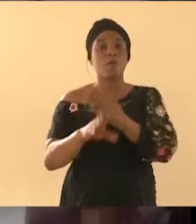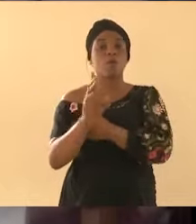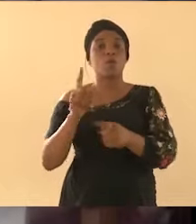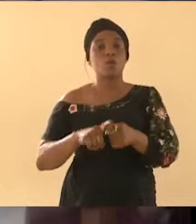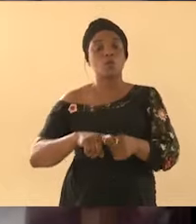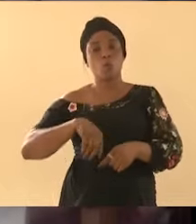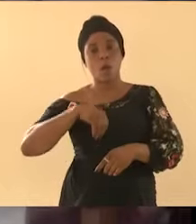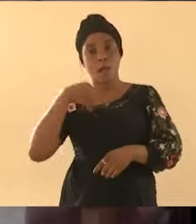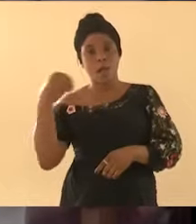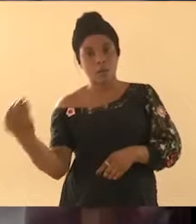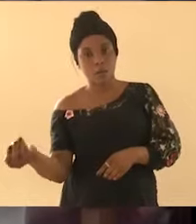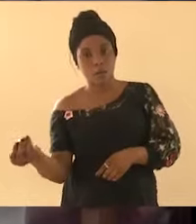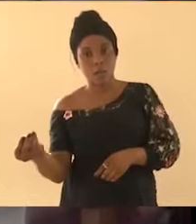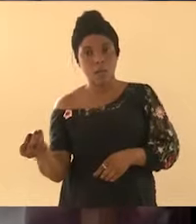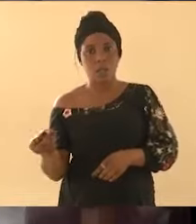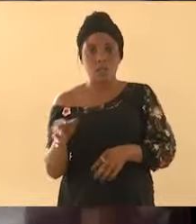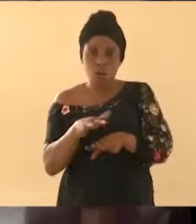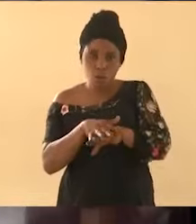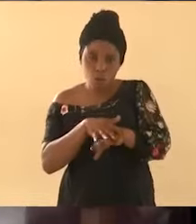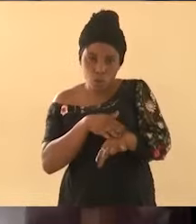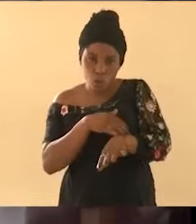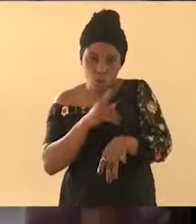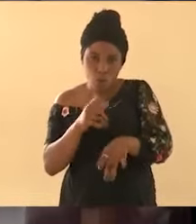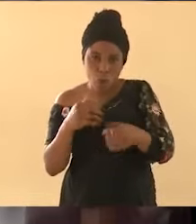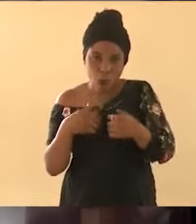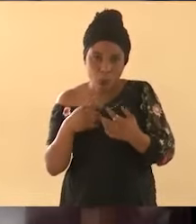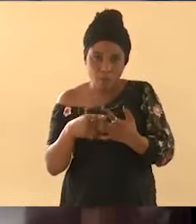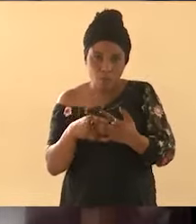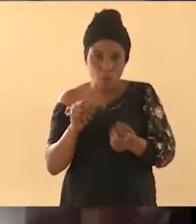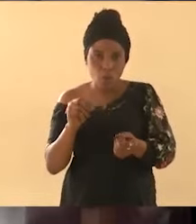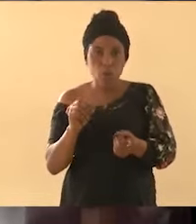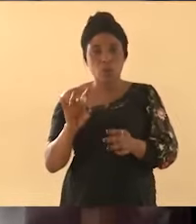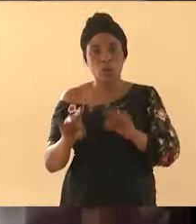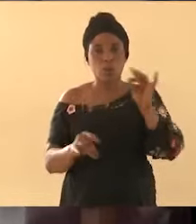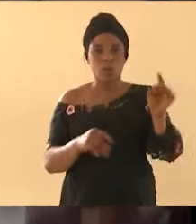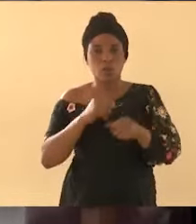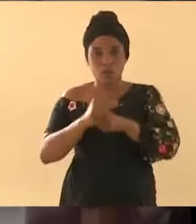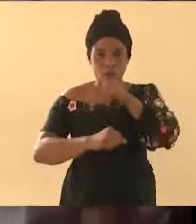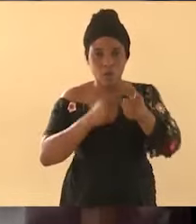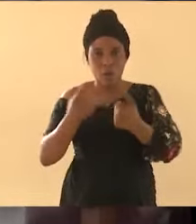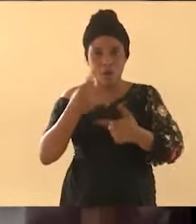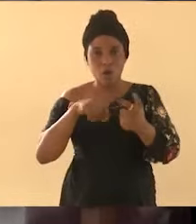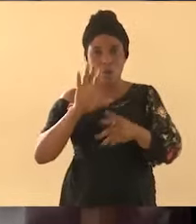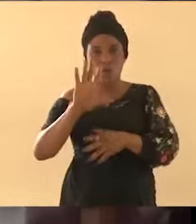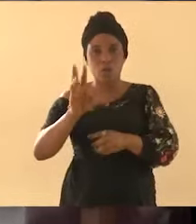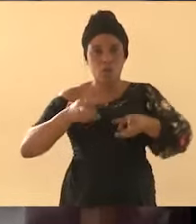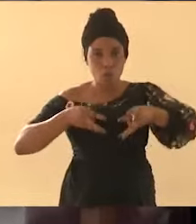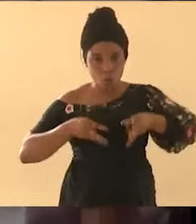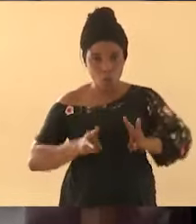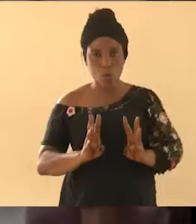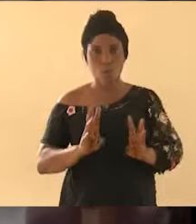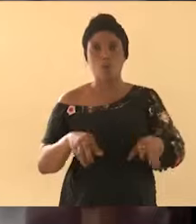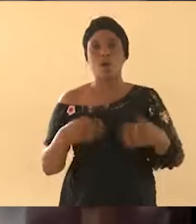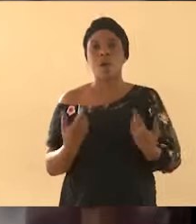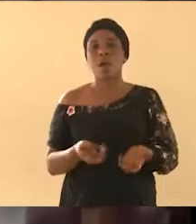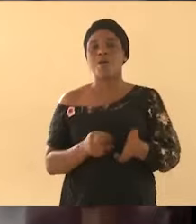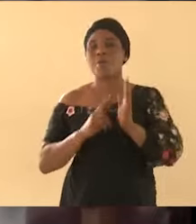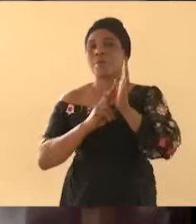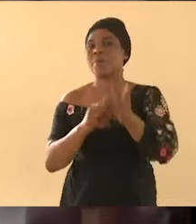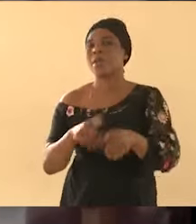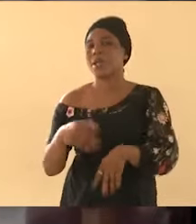choice. You have a choice. He says, look, may have no choice in the kind of suffering that comes your way, but you